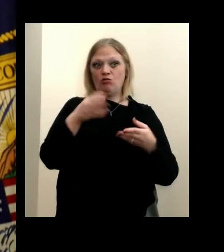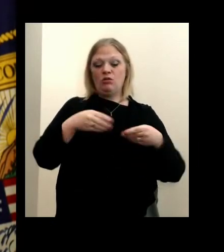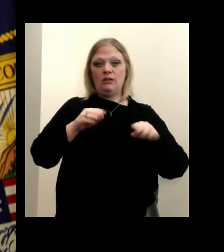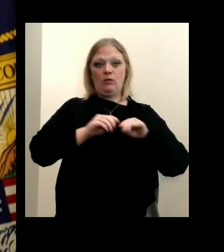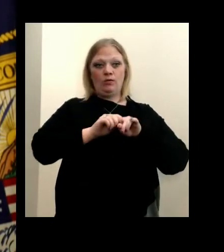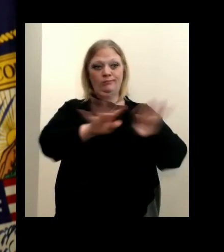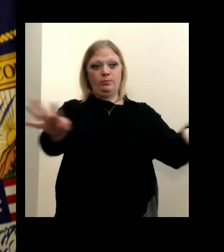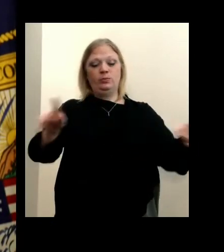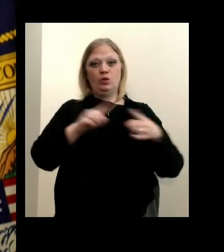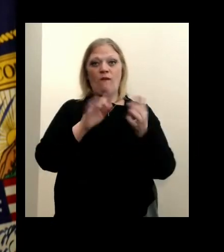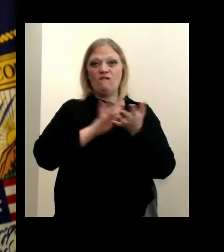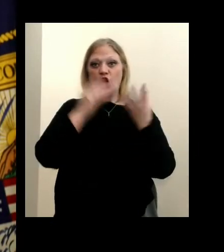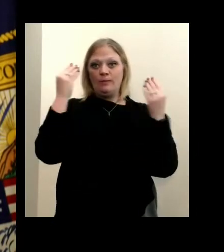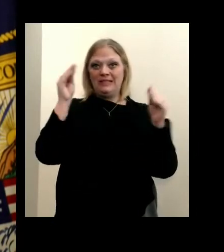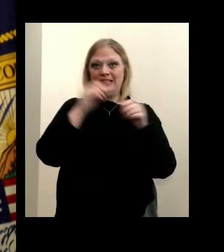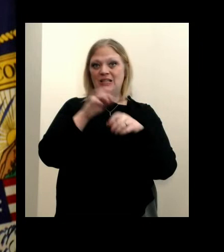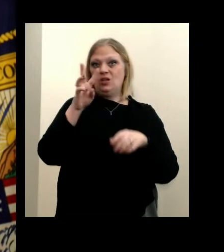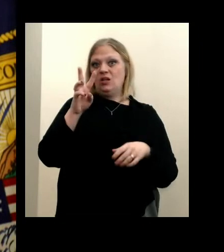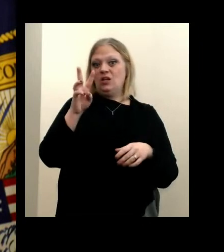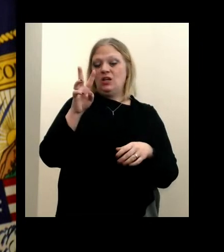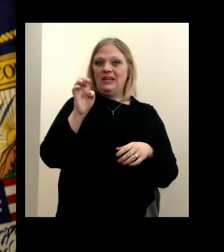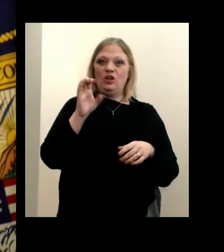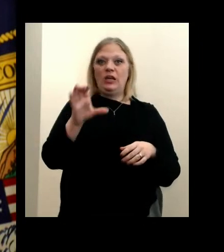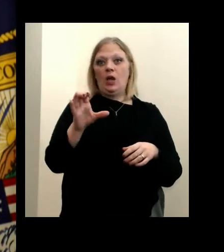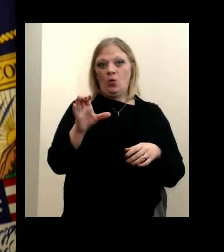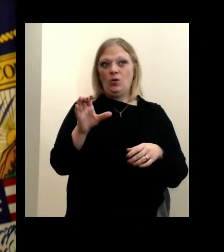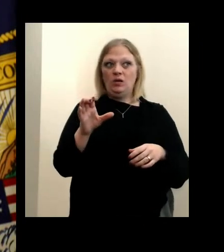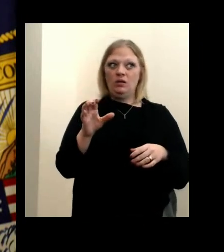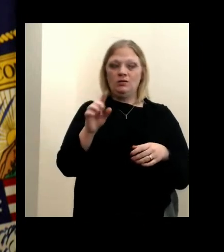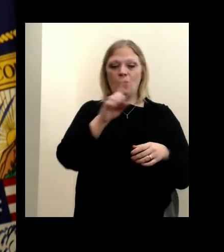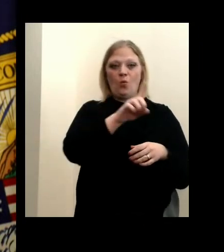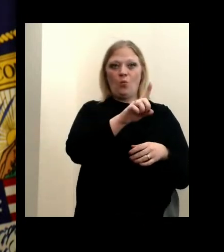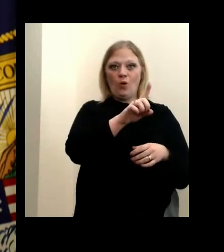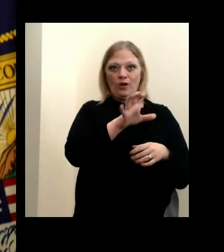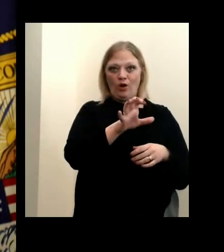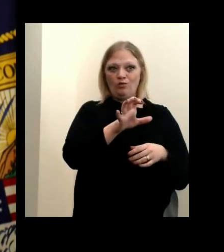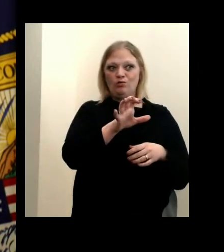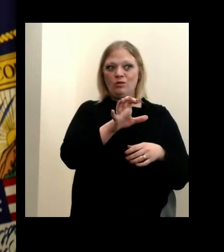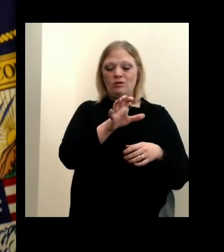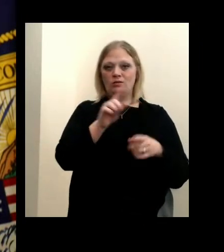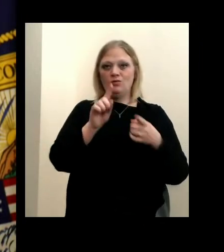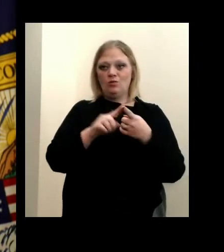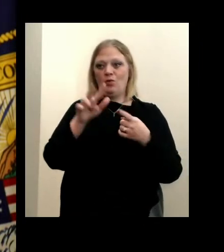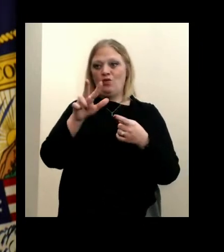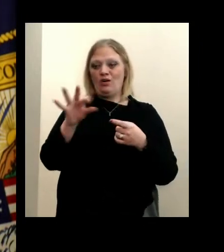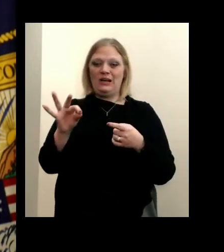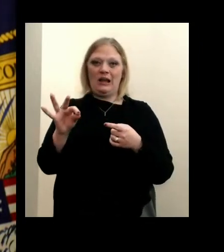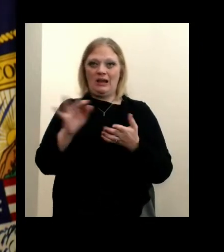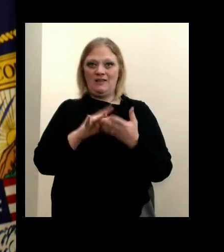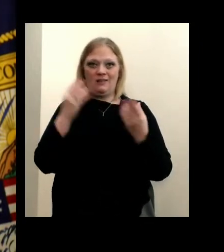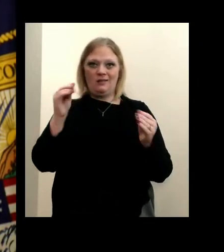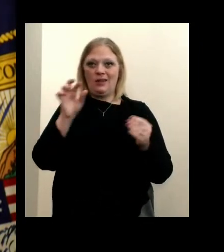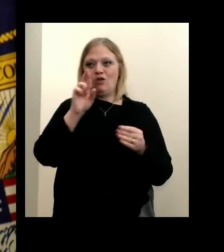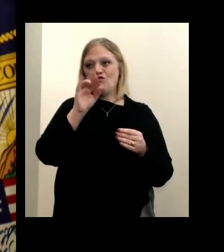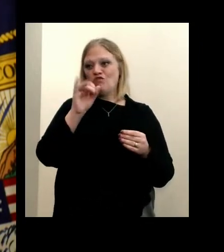County, 100 to basically 39 pharmacies. And it ran from the big box stores like Rite Aid